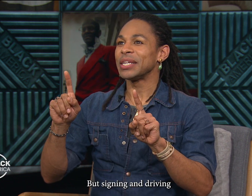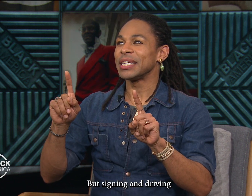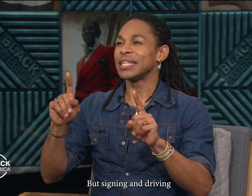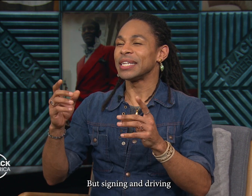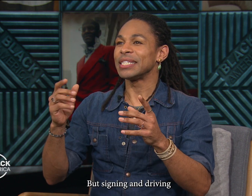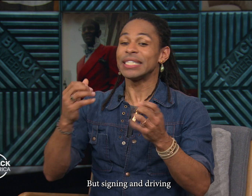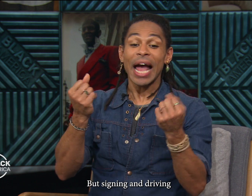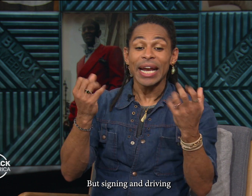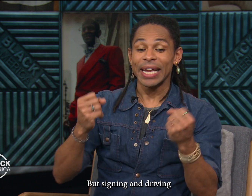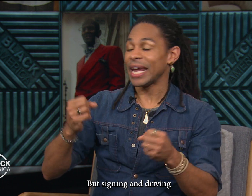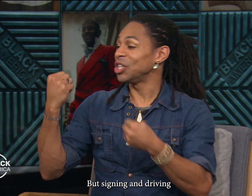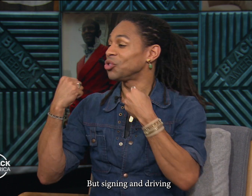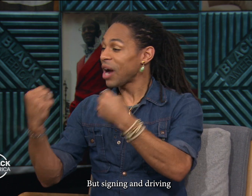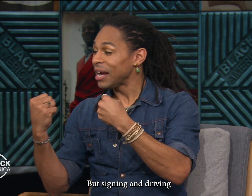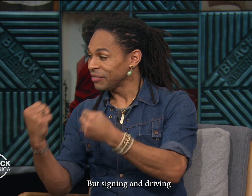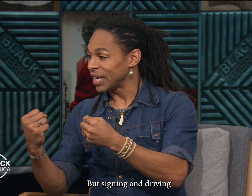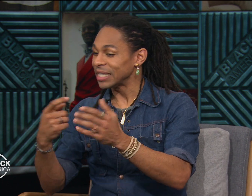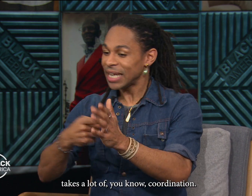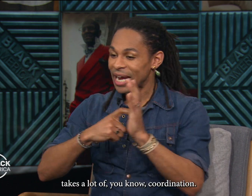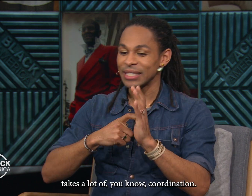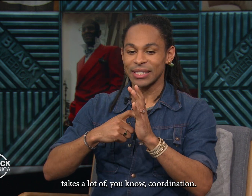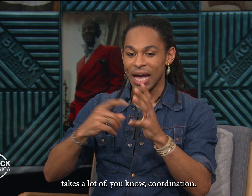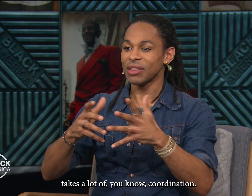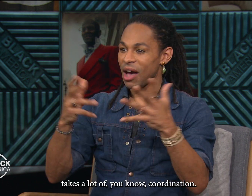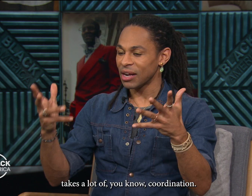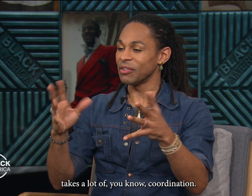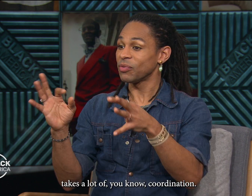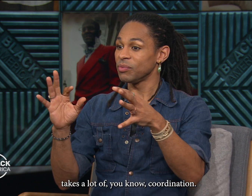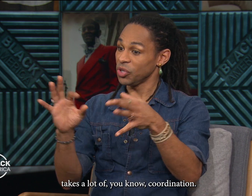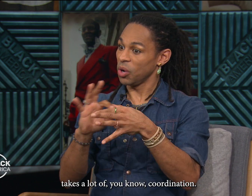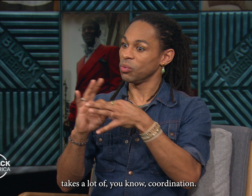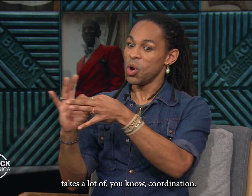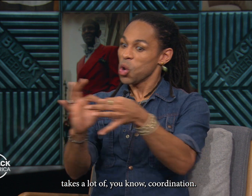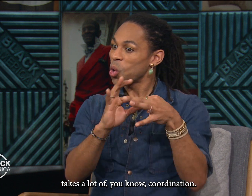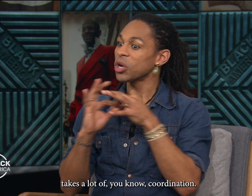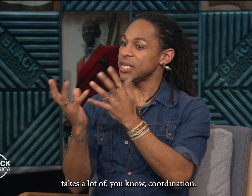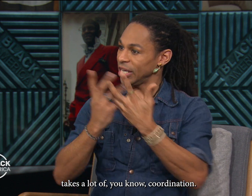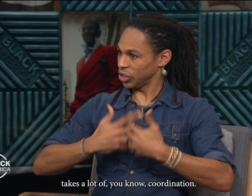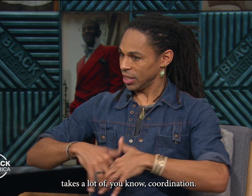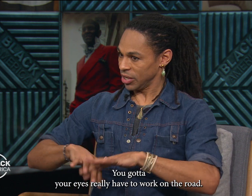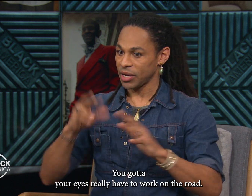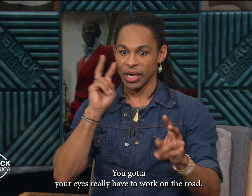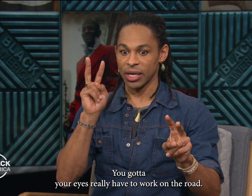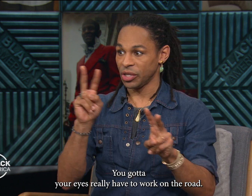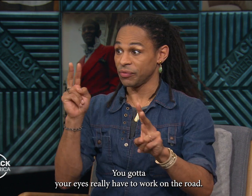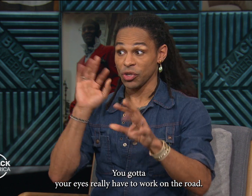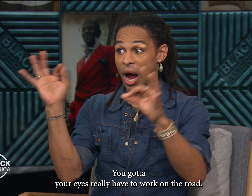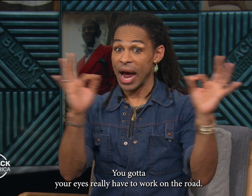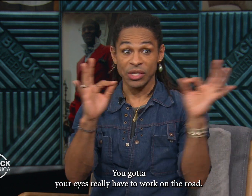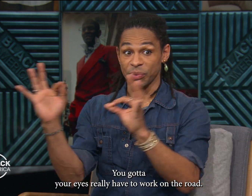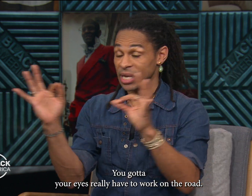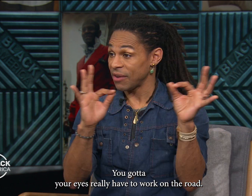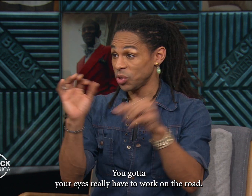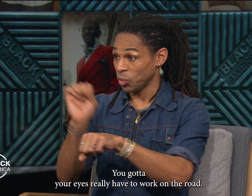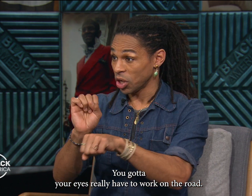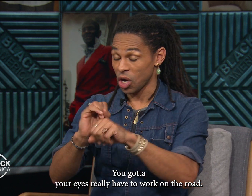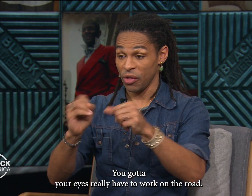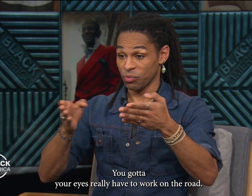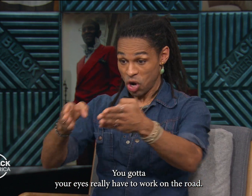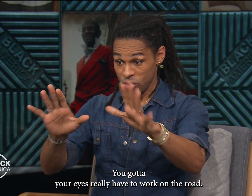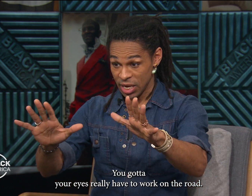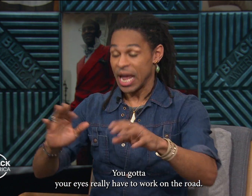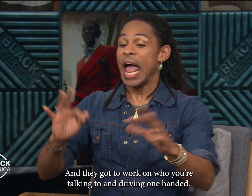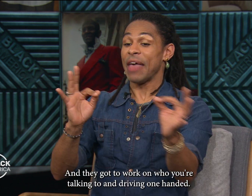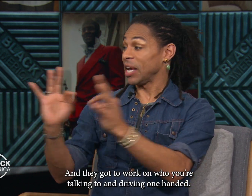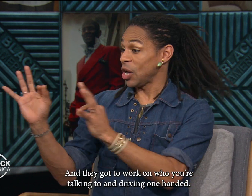but signing and driving takes a lot of, you know, coordination. Your eyes really have to work on